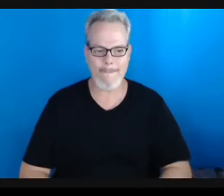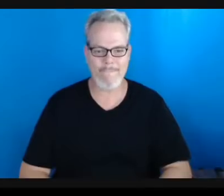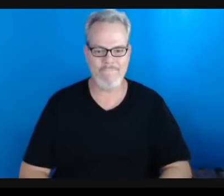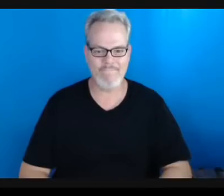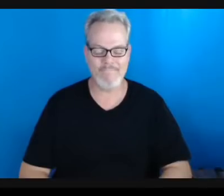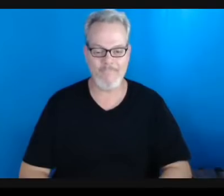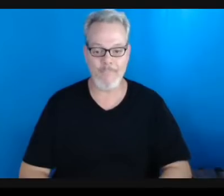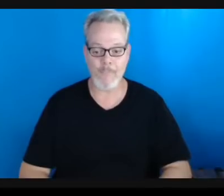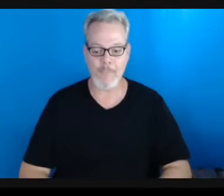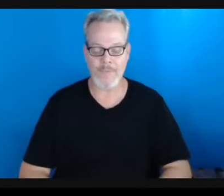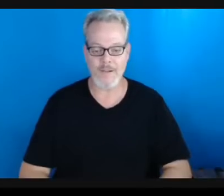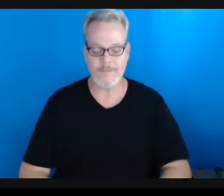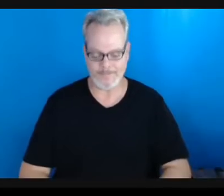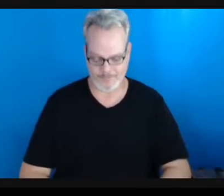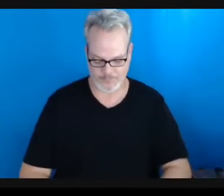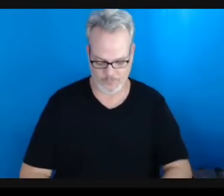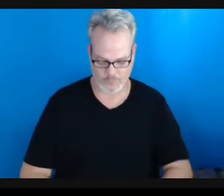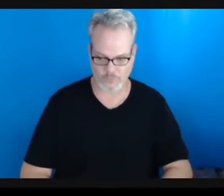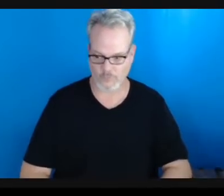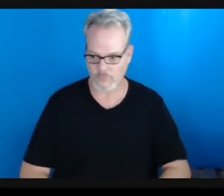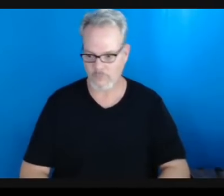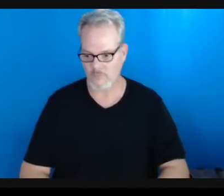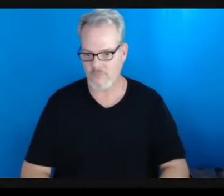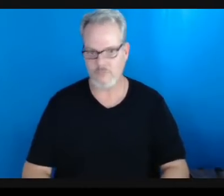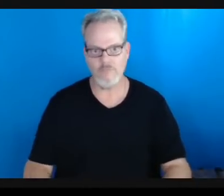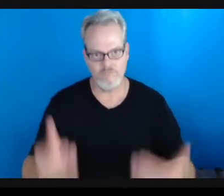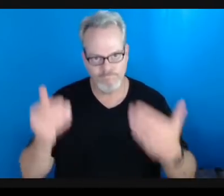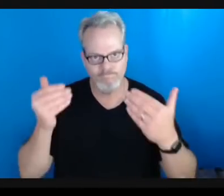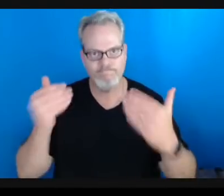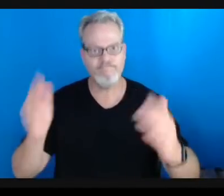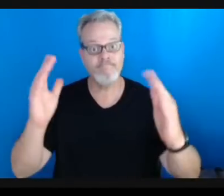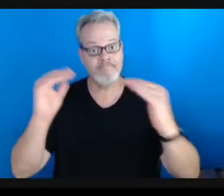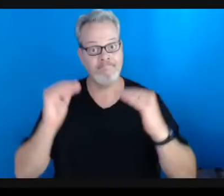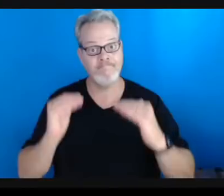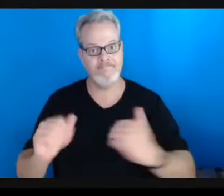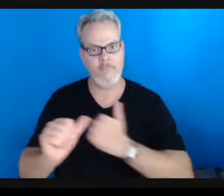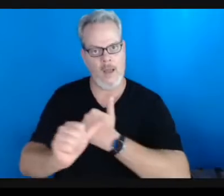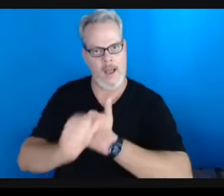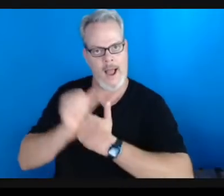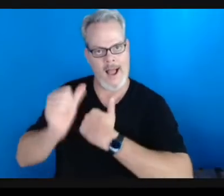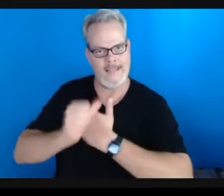So let's move on to our hazard summary.